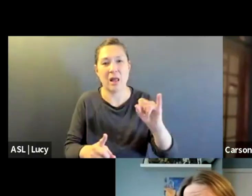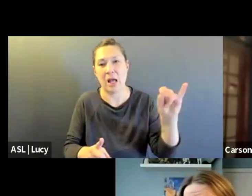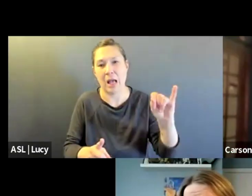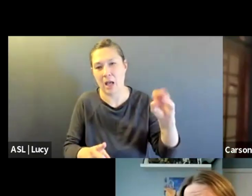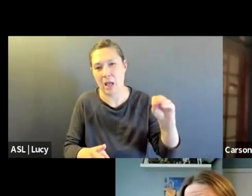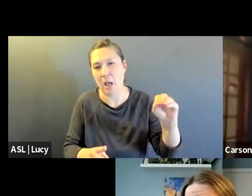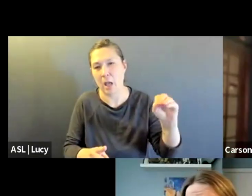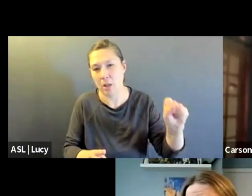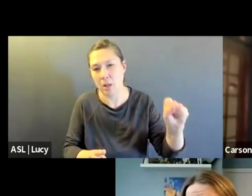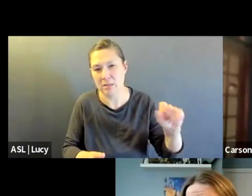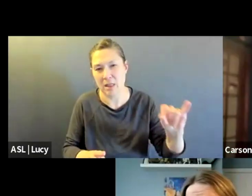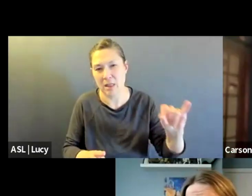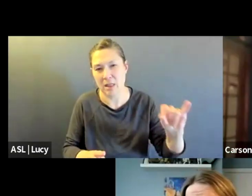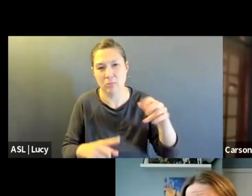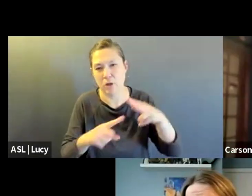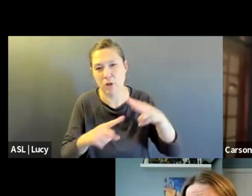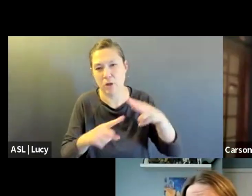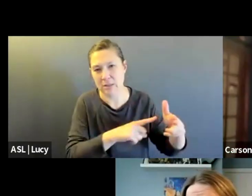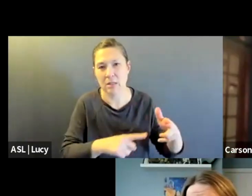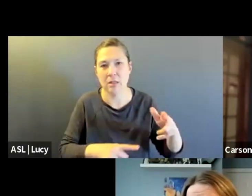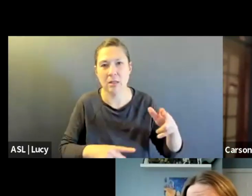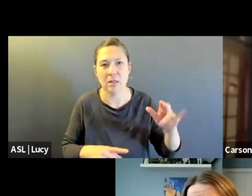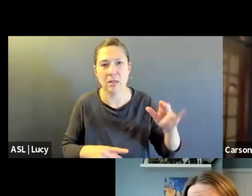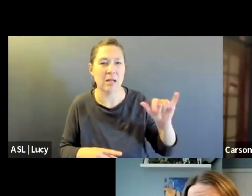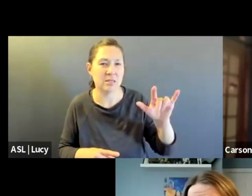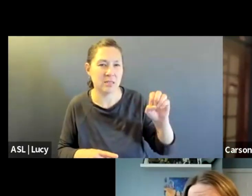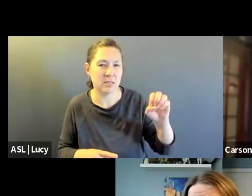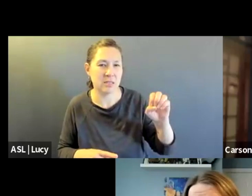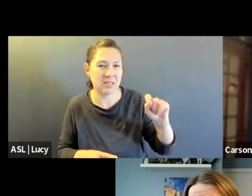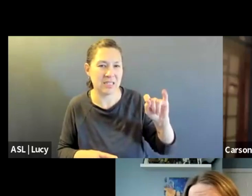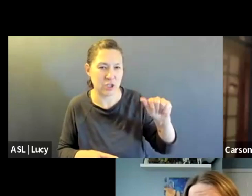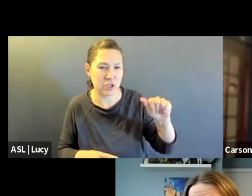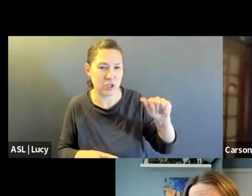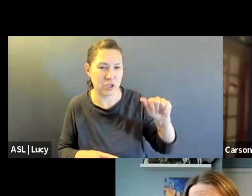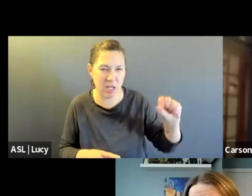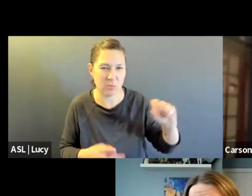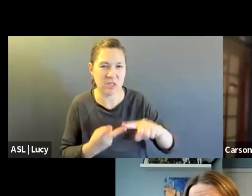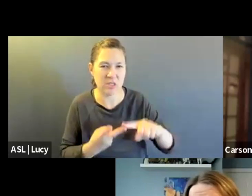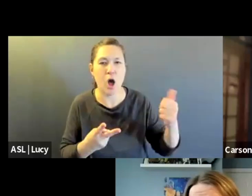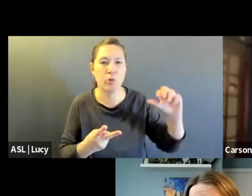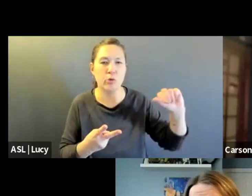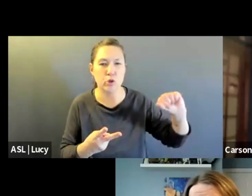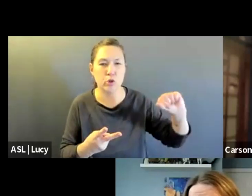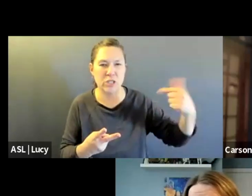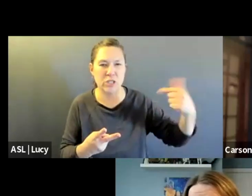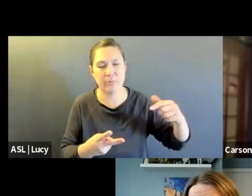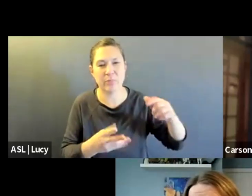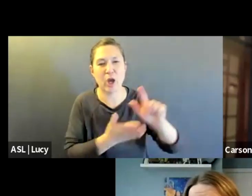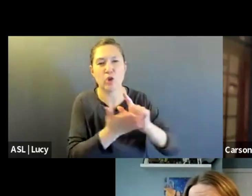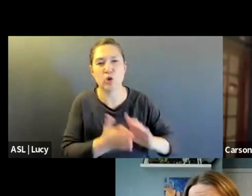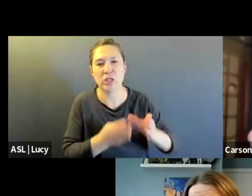And as I said, Letitia James and 21 other attorneys general have brought lawsuits.